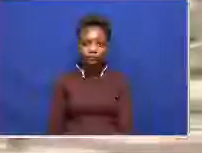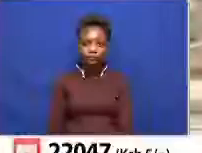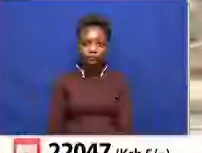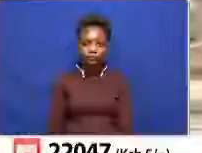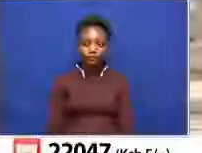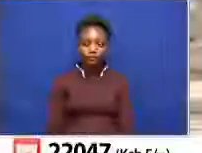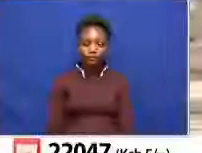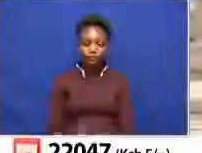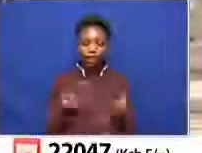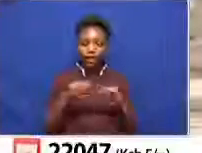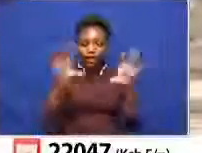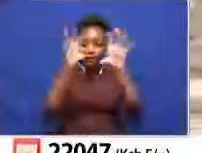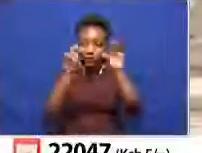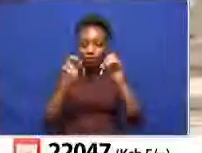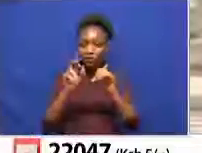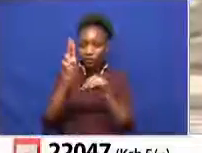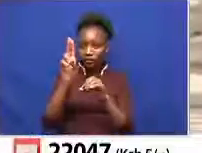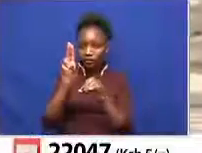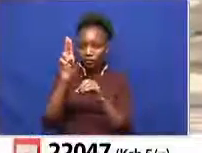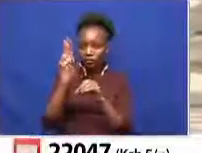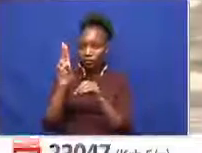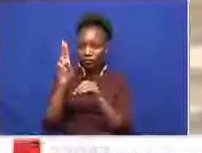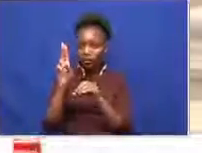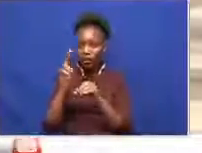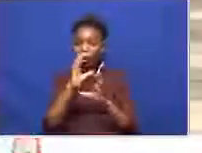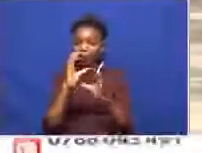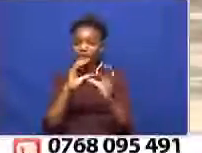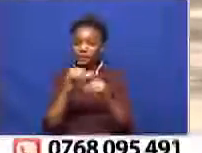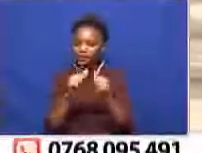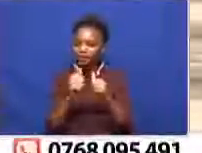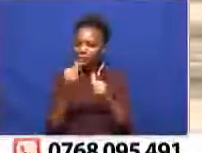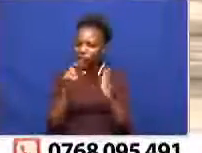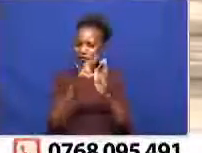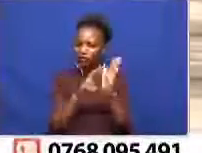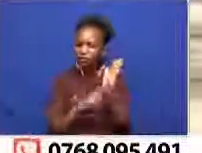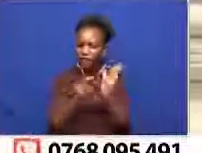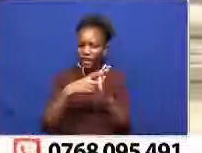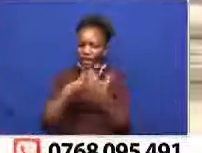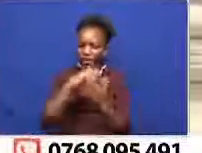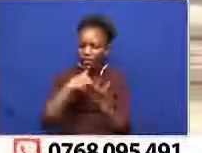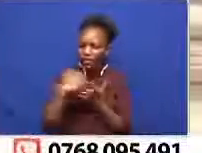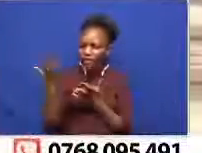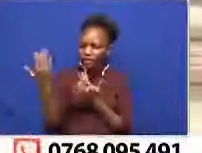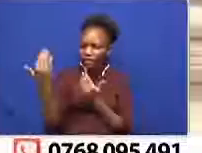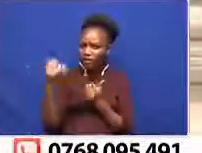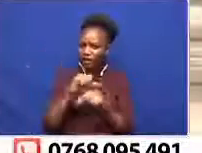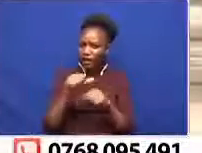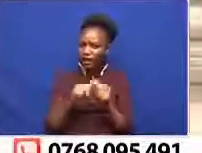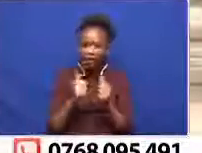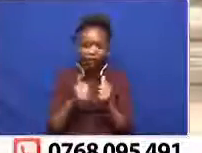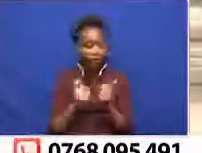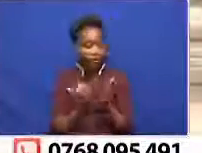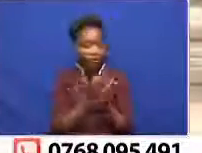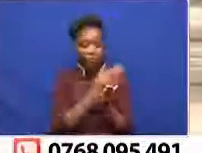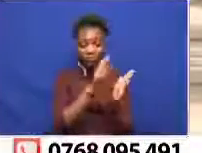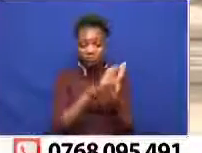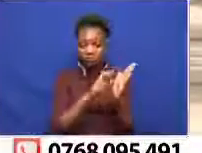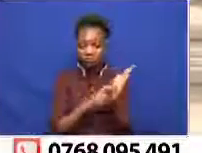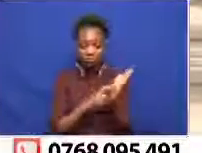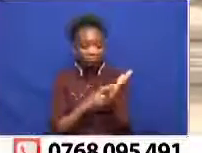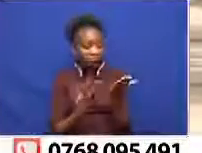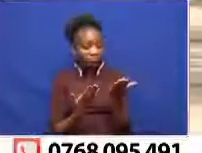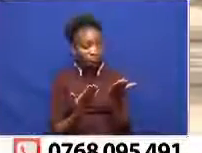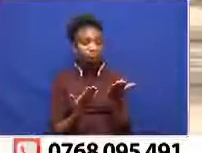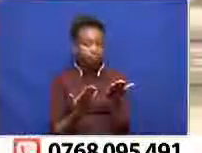And if the president's previous remarks are anything to go by, there are expectations of a relaxation in COVID-19